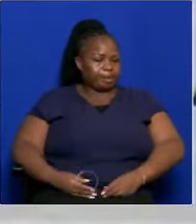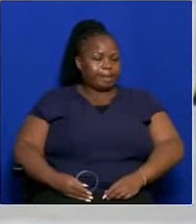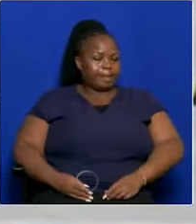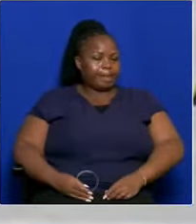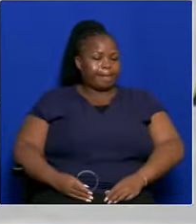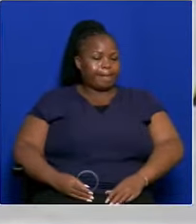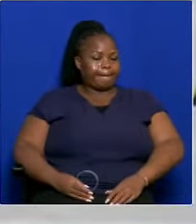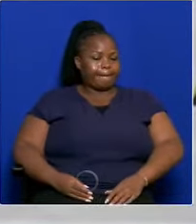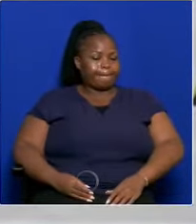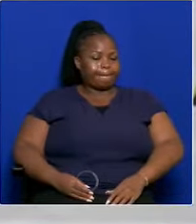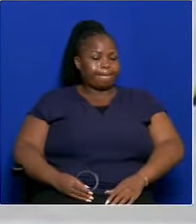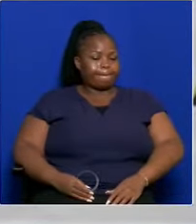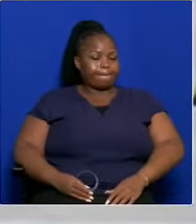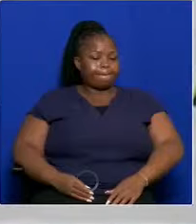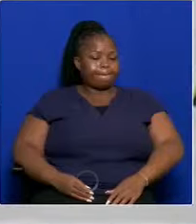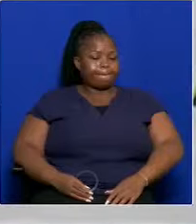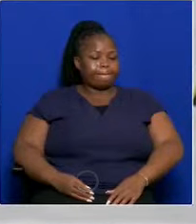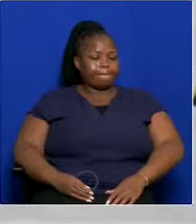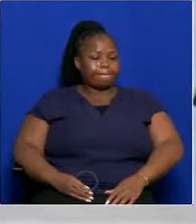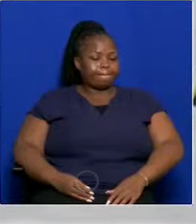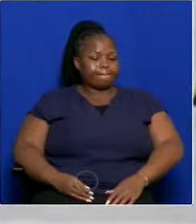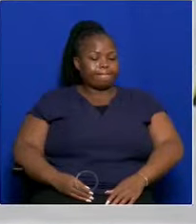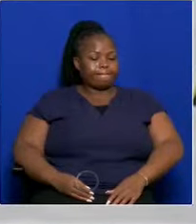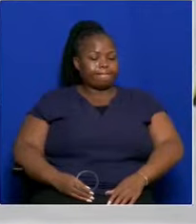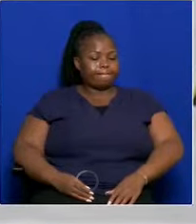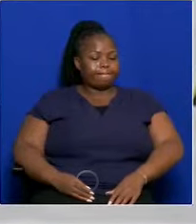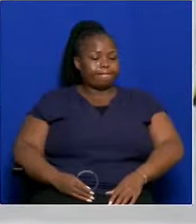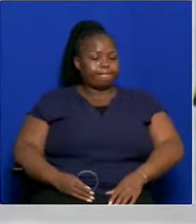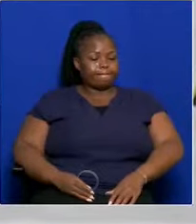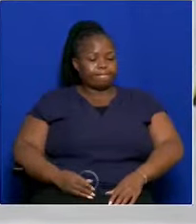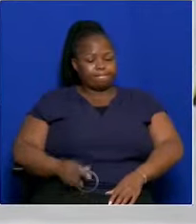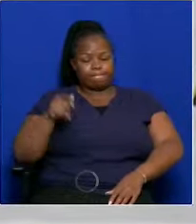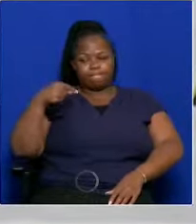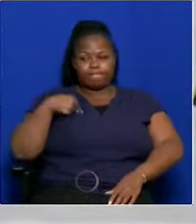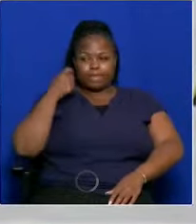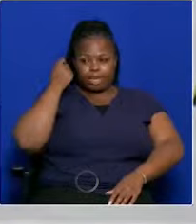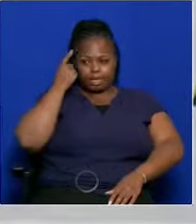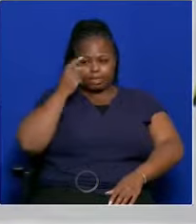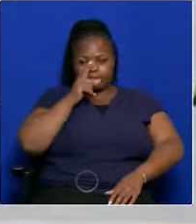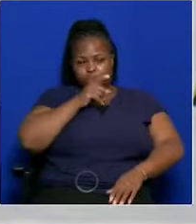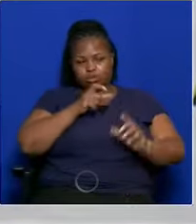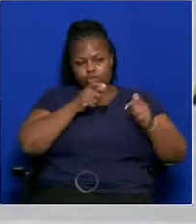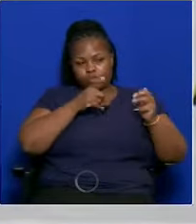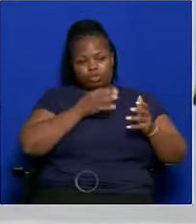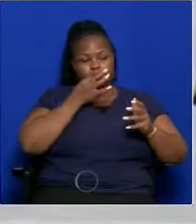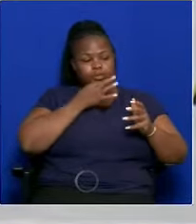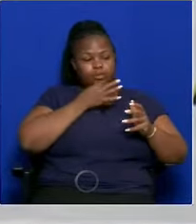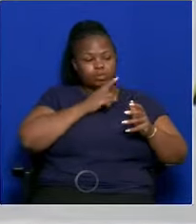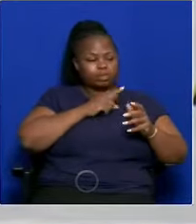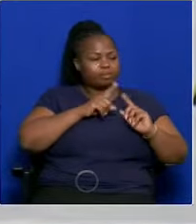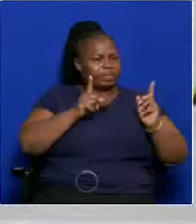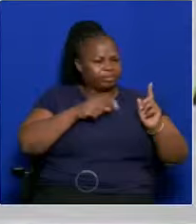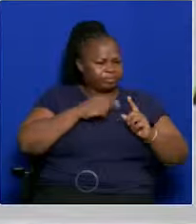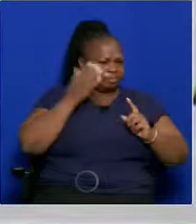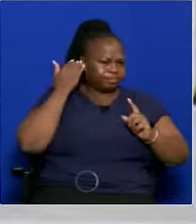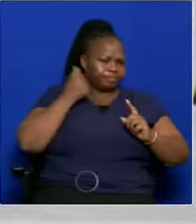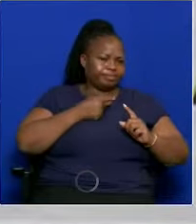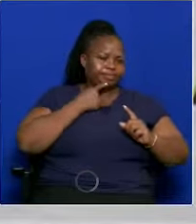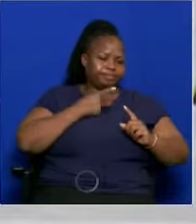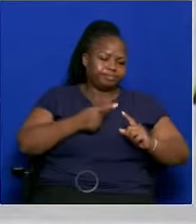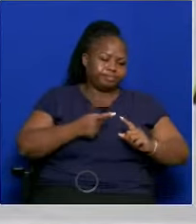I understand what the commissioner is saying. As I have indicated before,